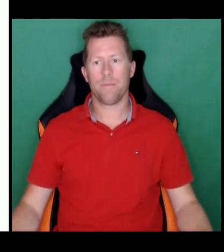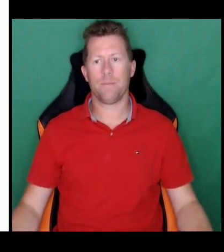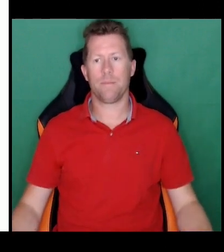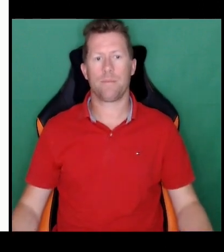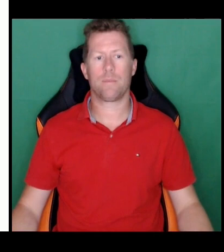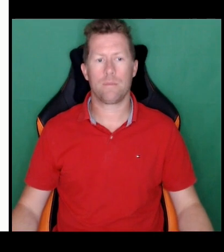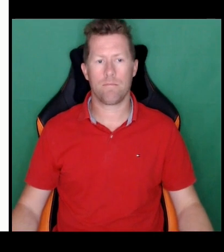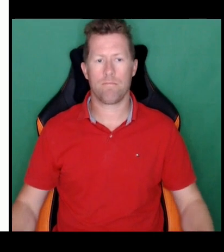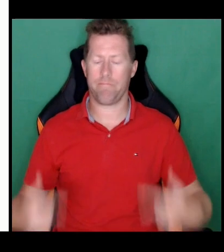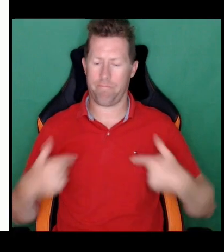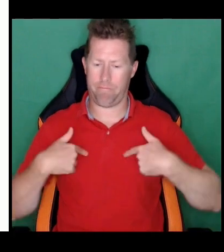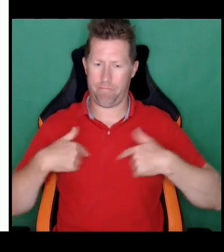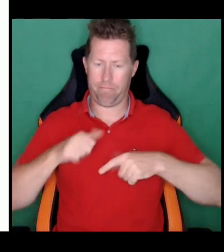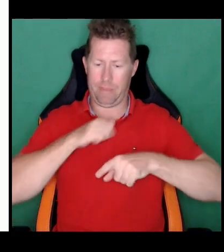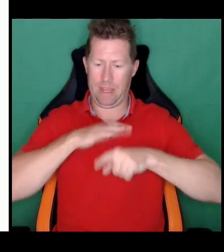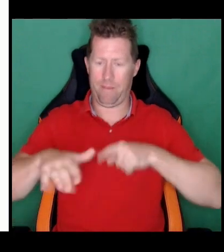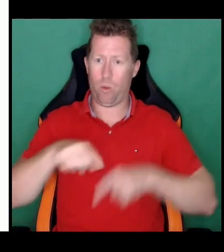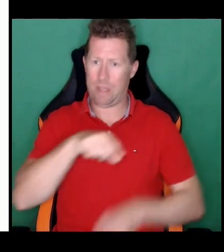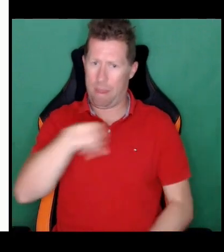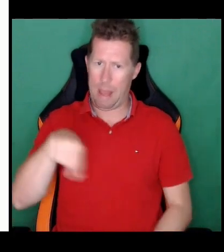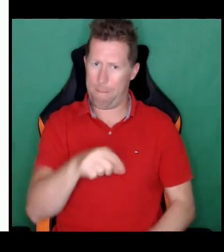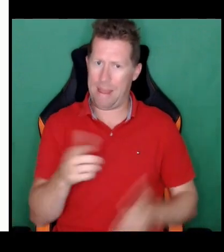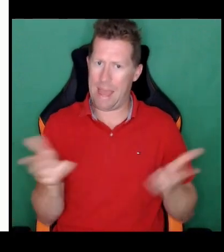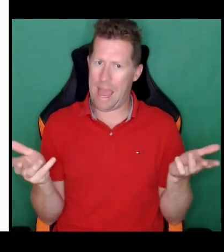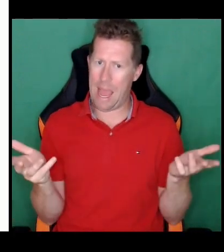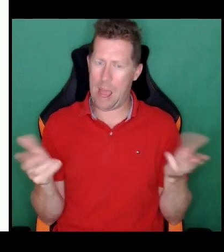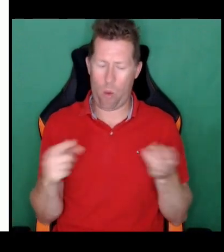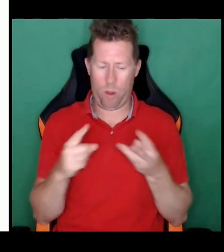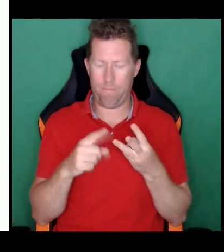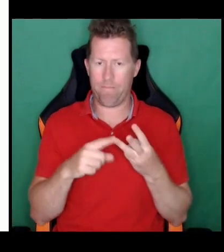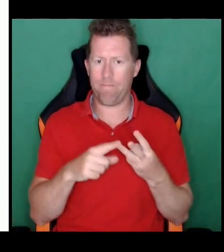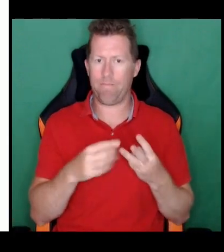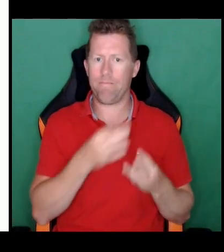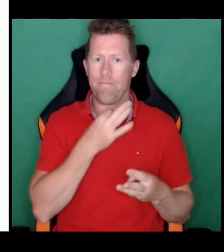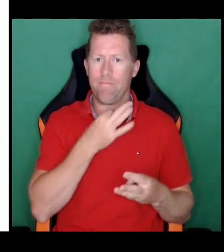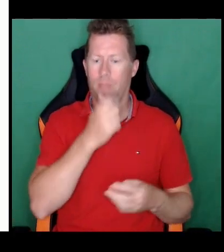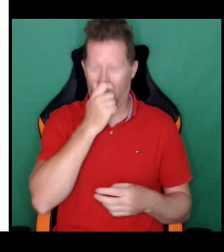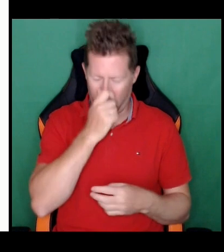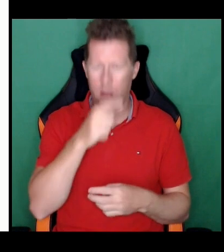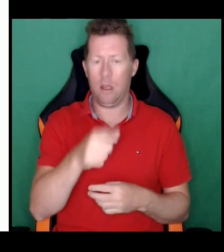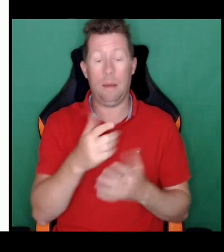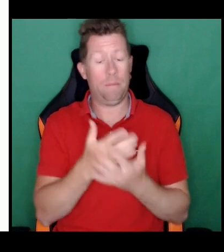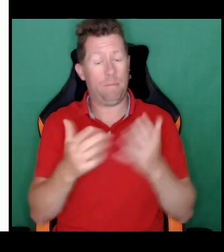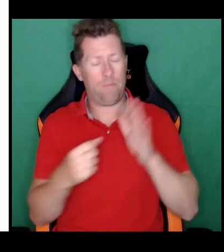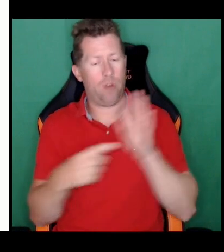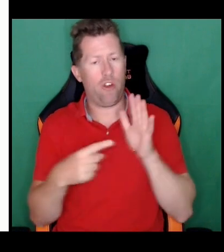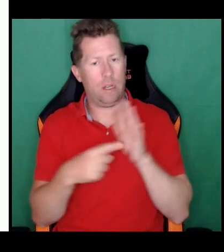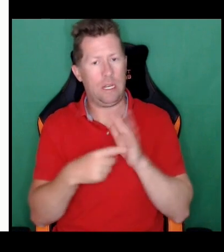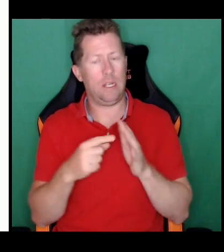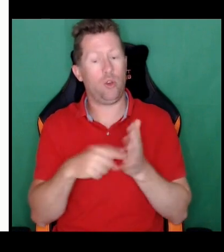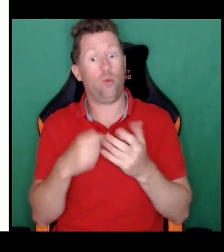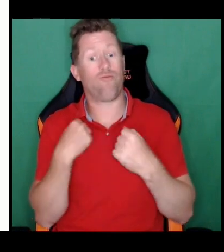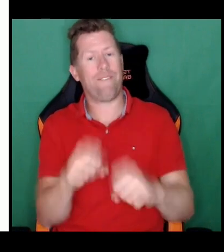So how can we influence susceptibles? We really feel that susceptibles are a huge priority for anyone working in